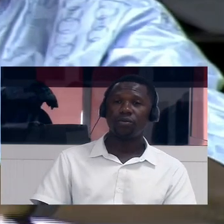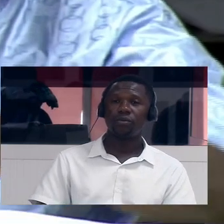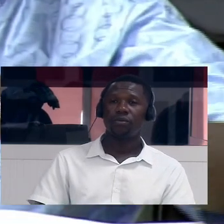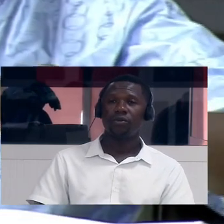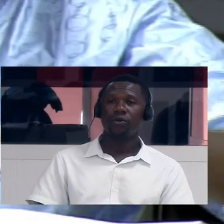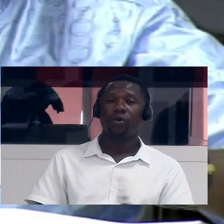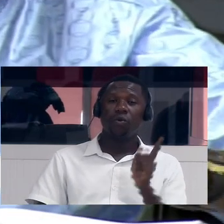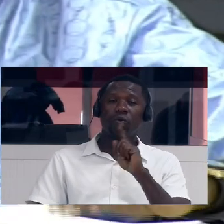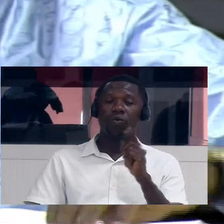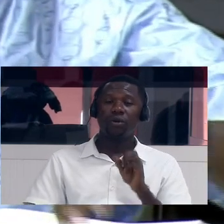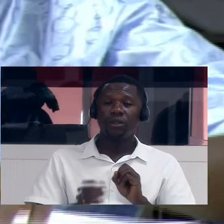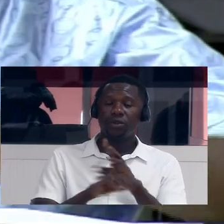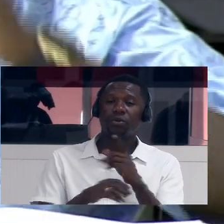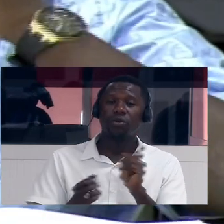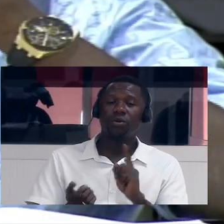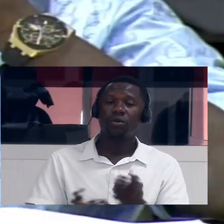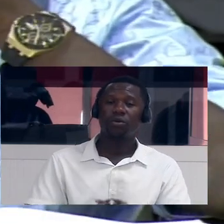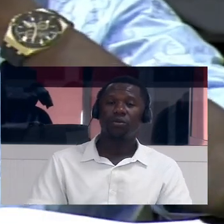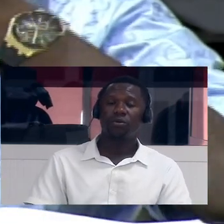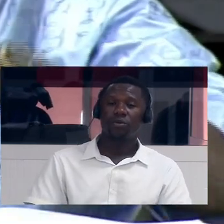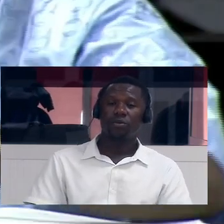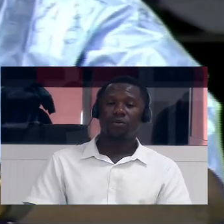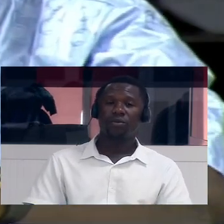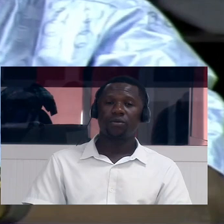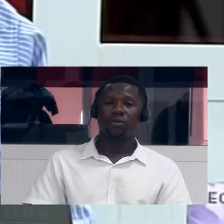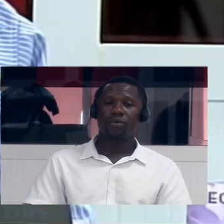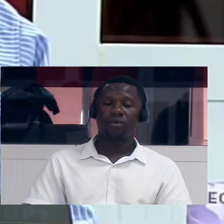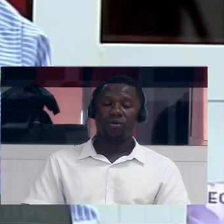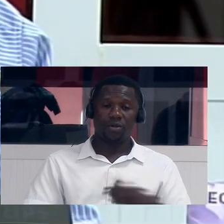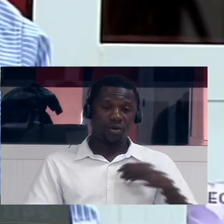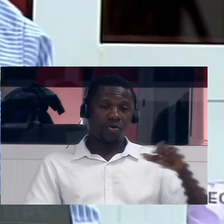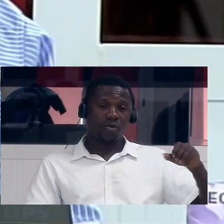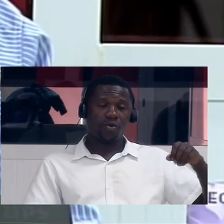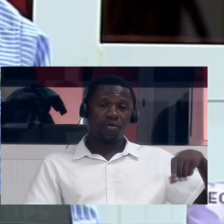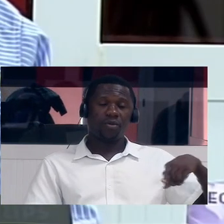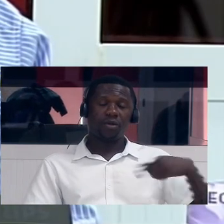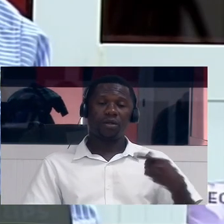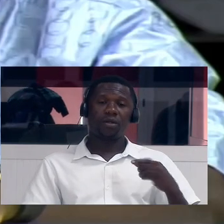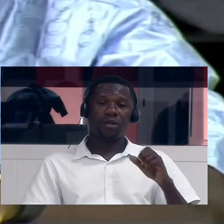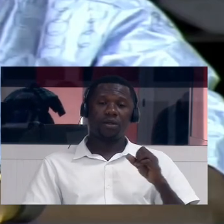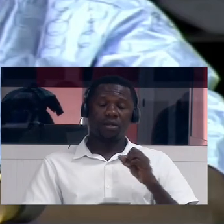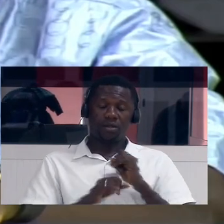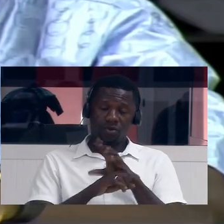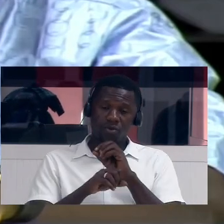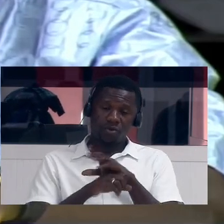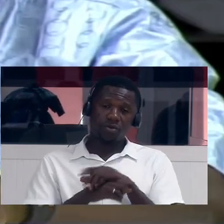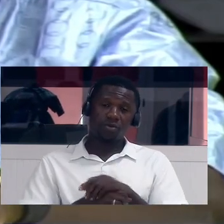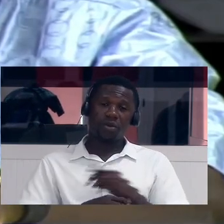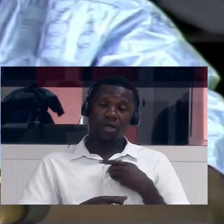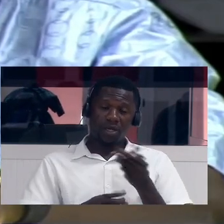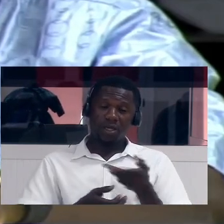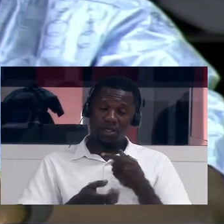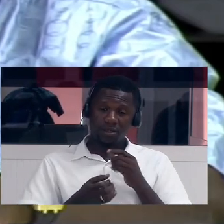What instruction? For them to, the operational instructions. Were any issued for